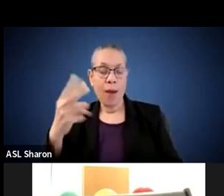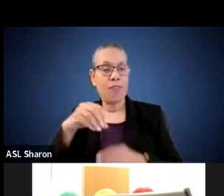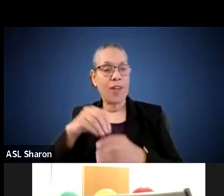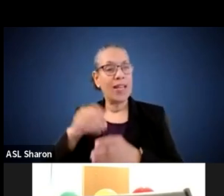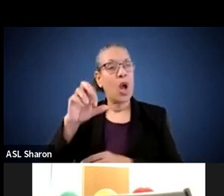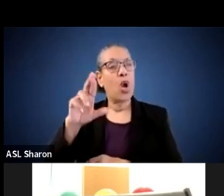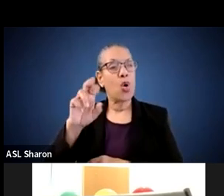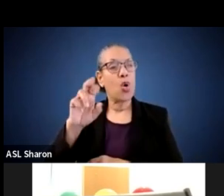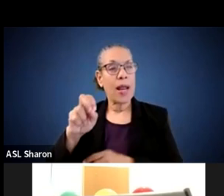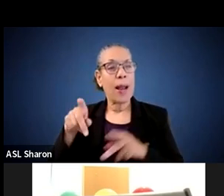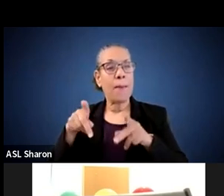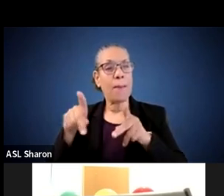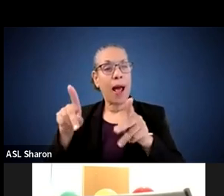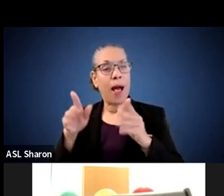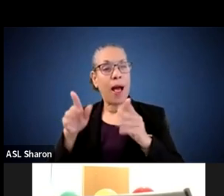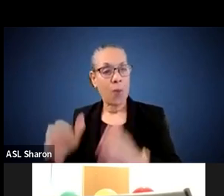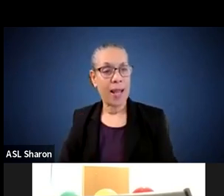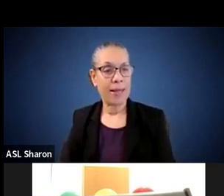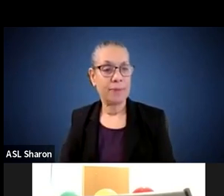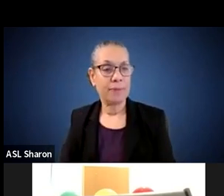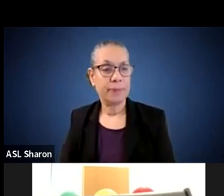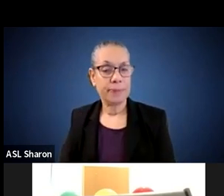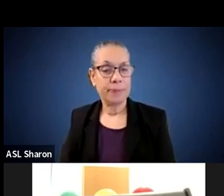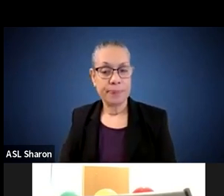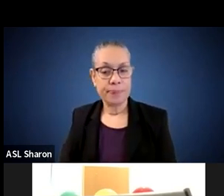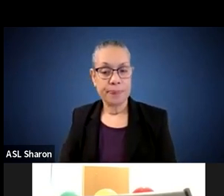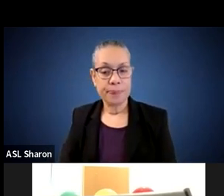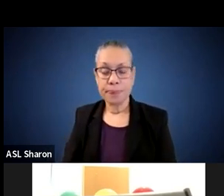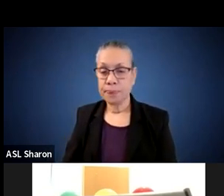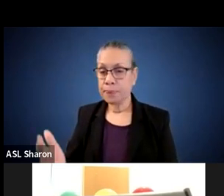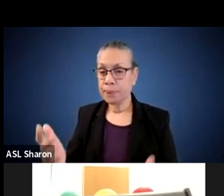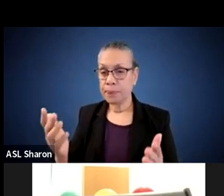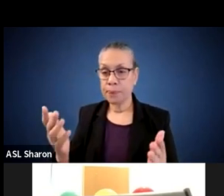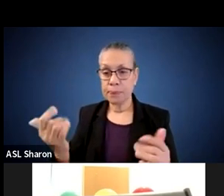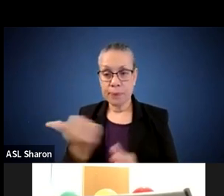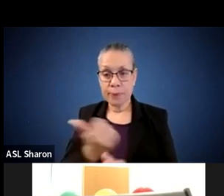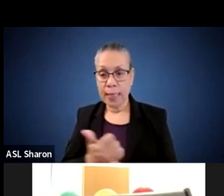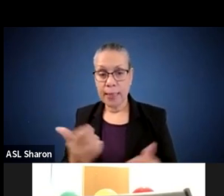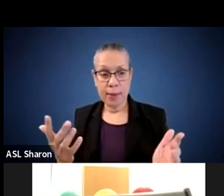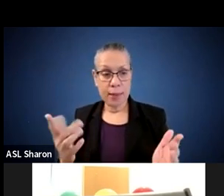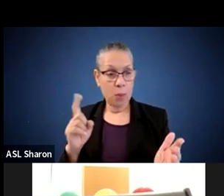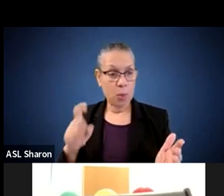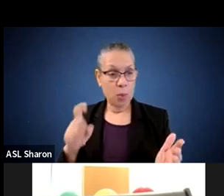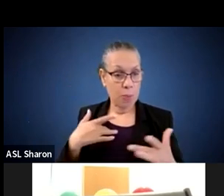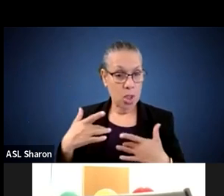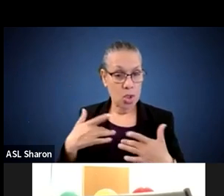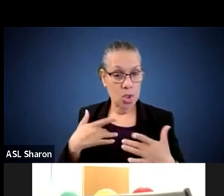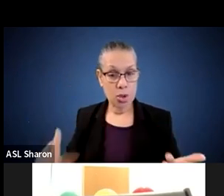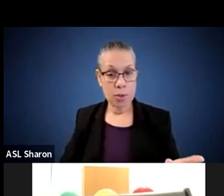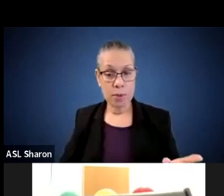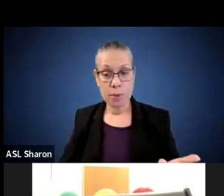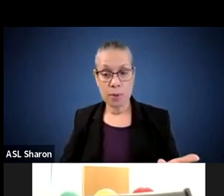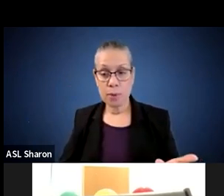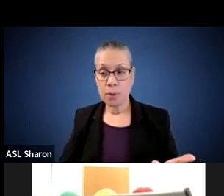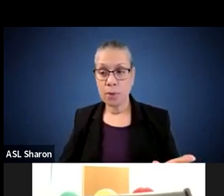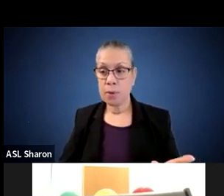piece uh so Anna any um anything you're aware of that should be of concern or something that we're